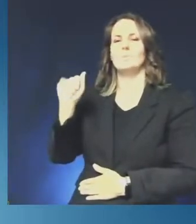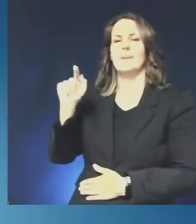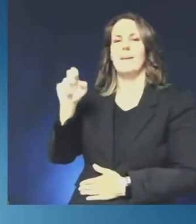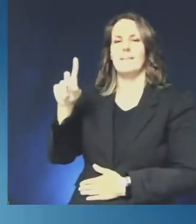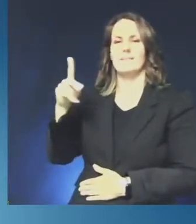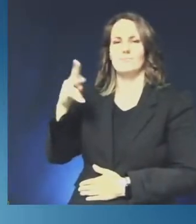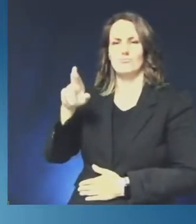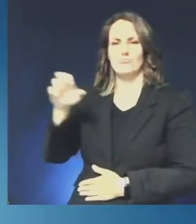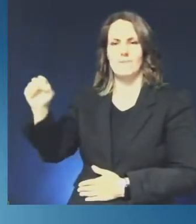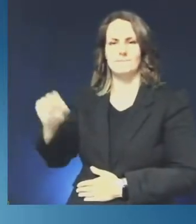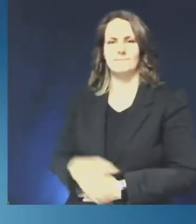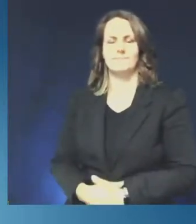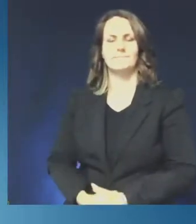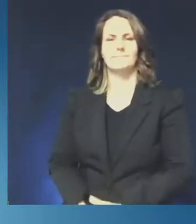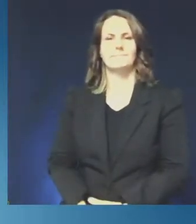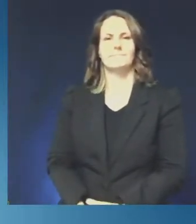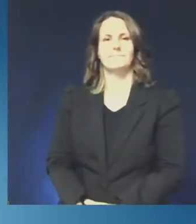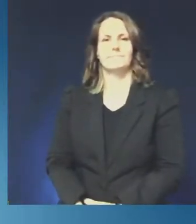Todd Richmond?